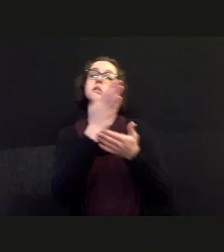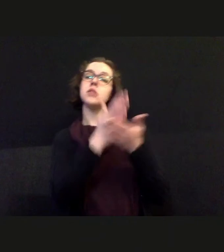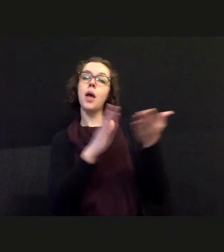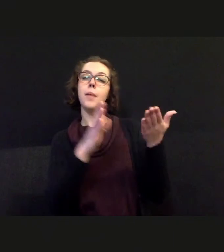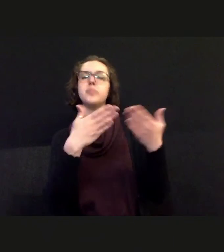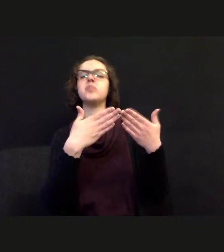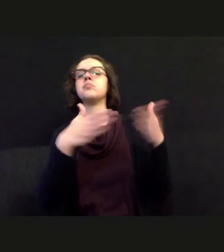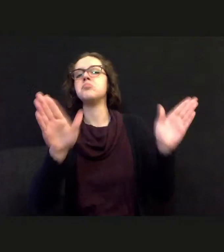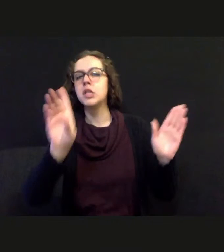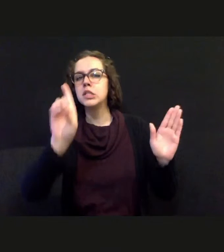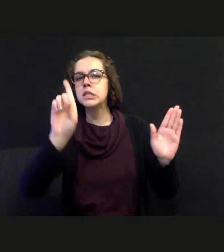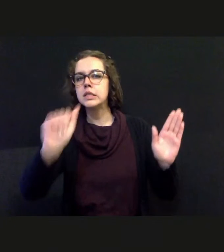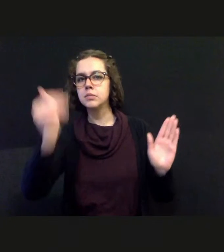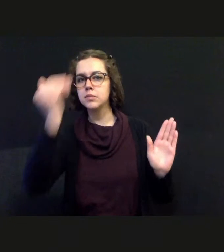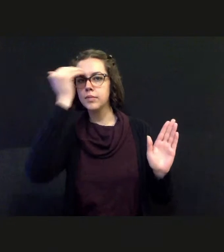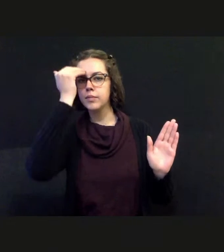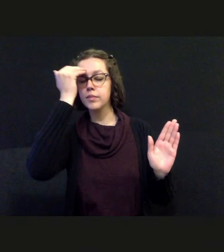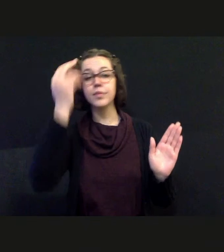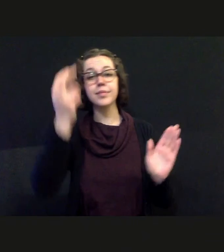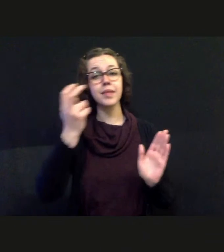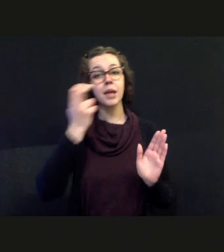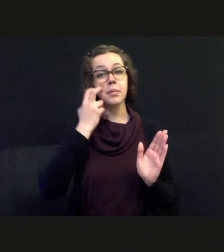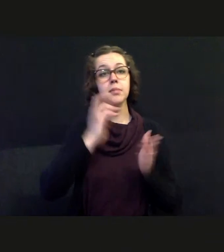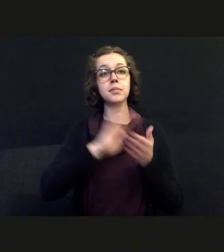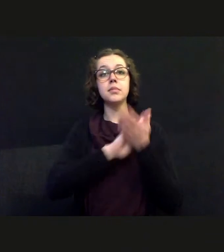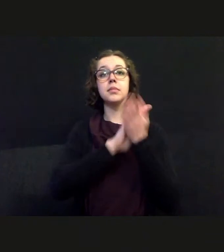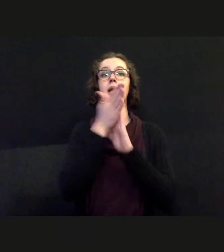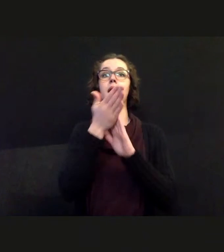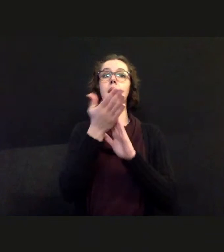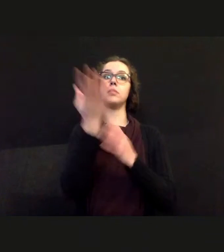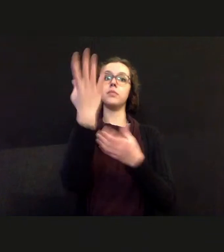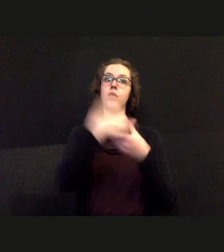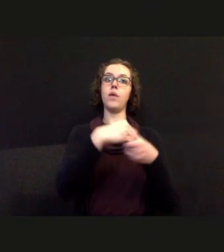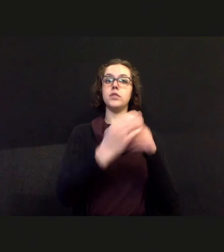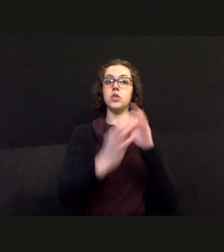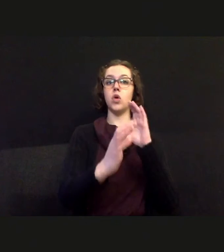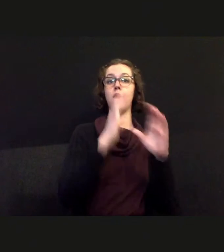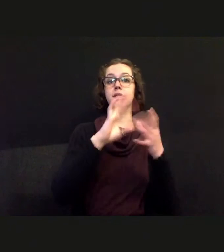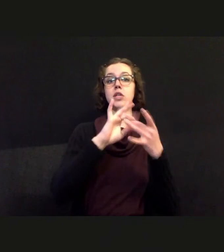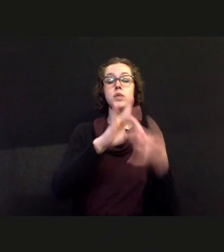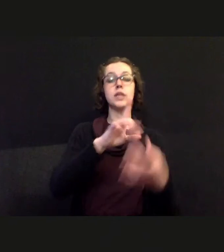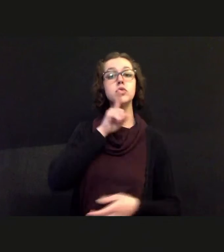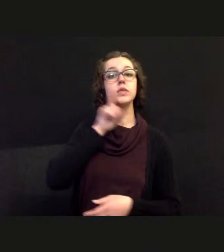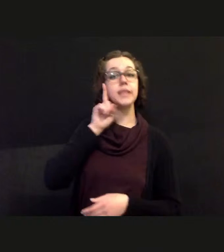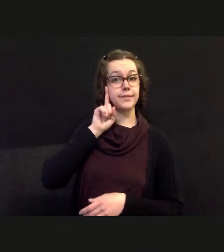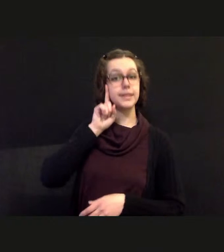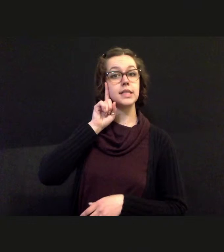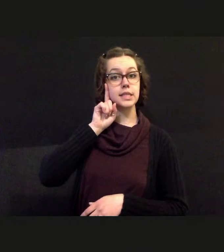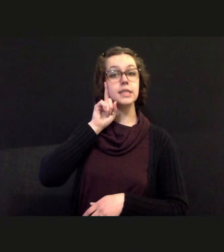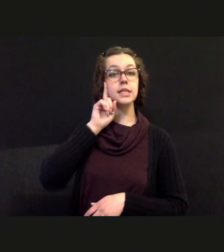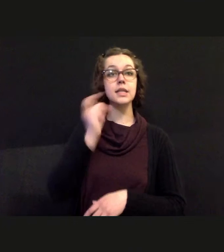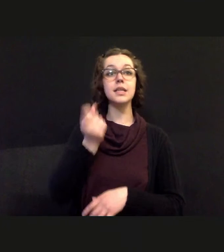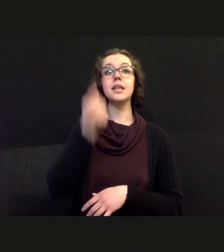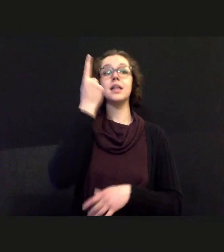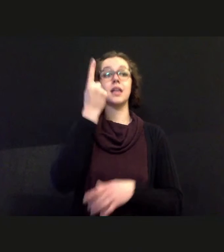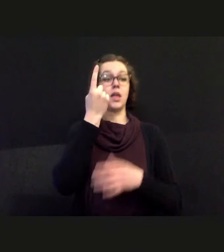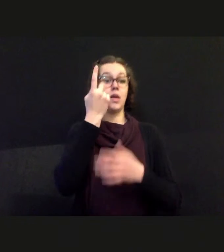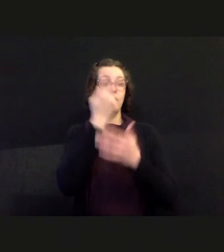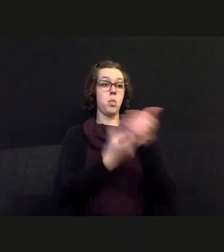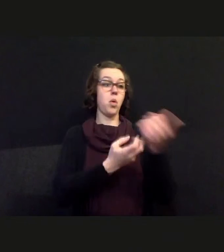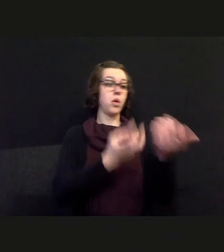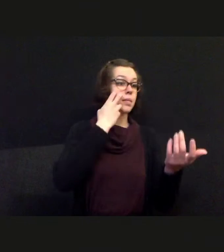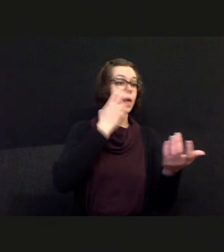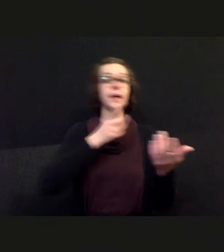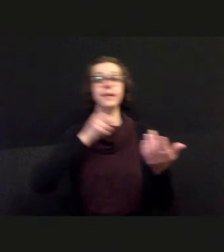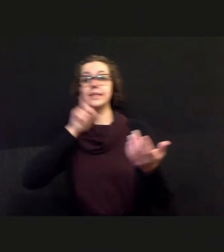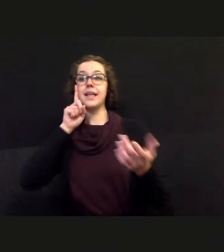up being brought into some of the conversations that I saw that included deafness, because in both cases, language is problematic, or